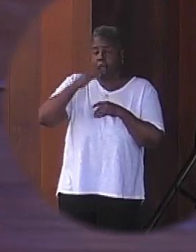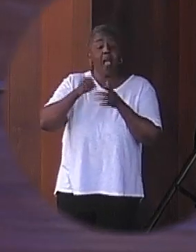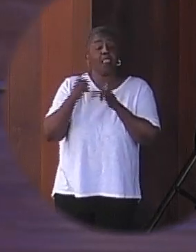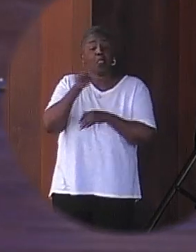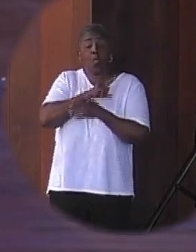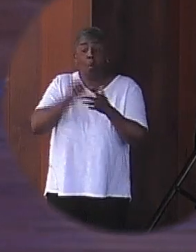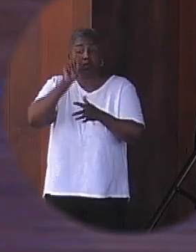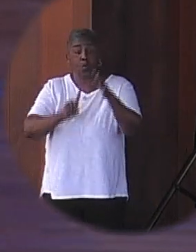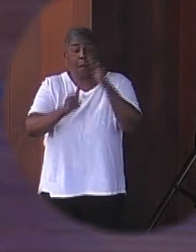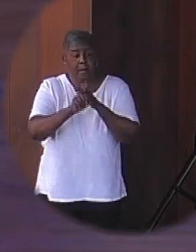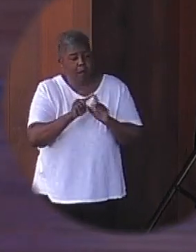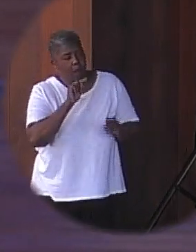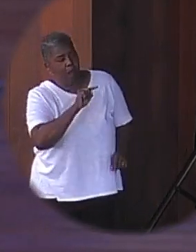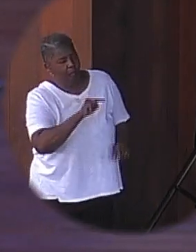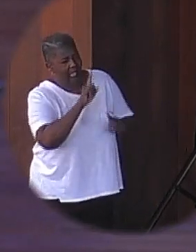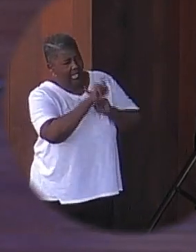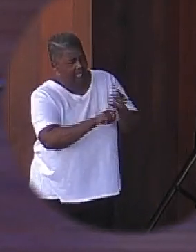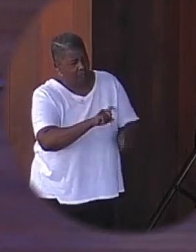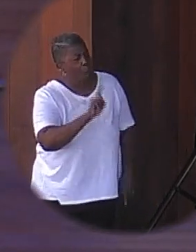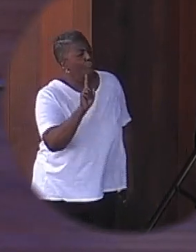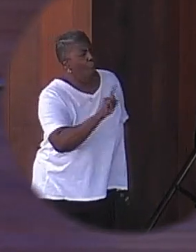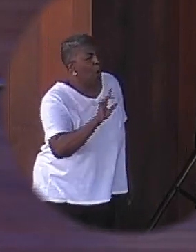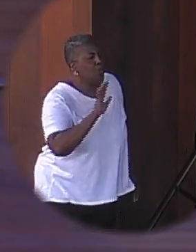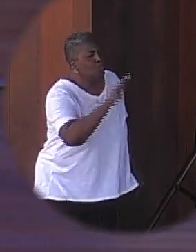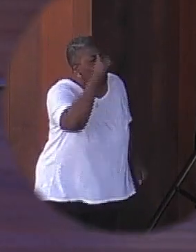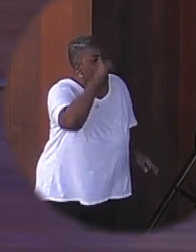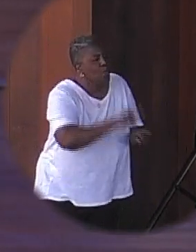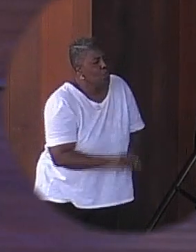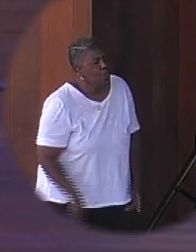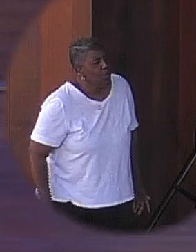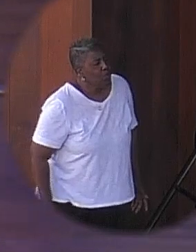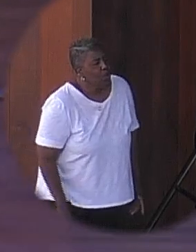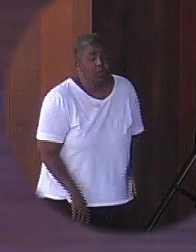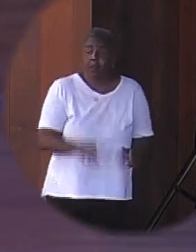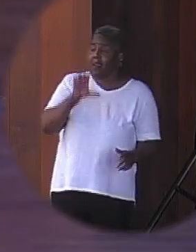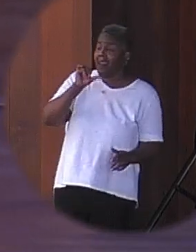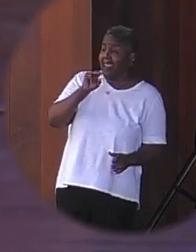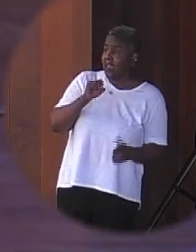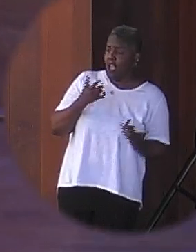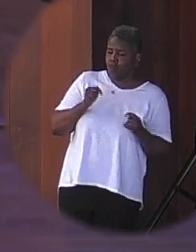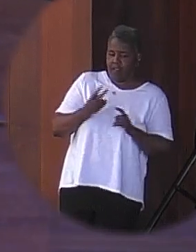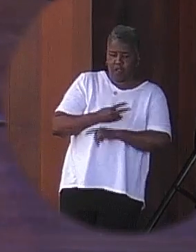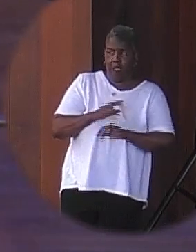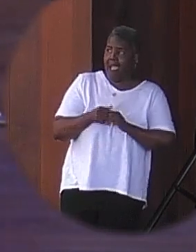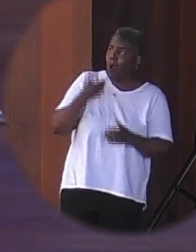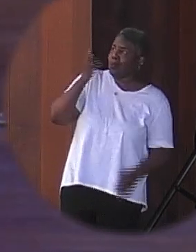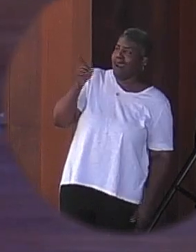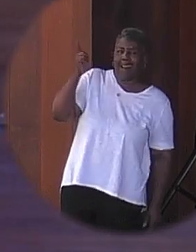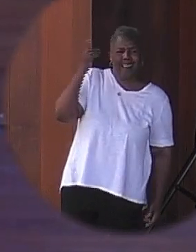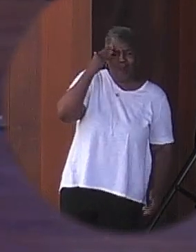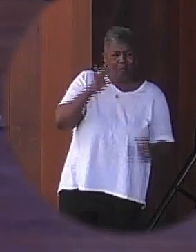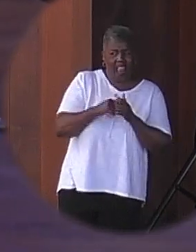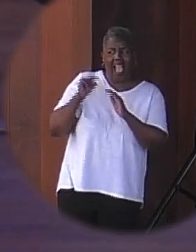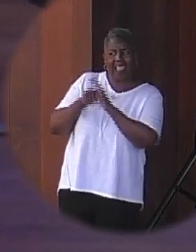up and asks, "Where's your brother?" Cain tries to figure out, how does God know